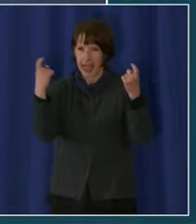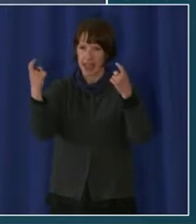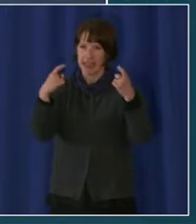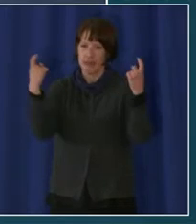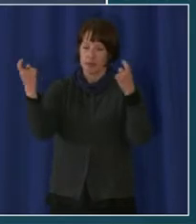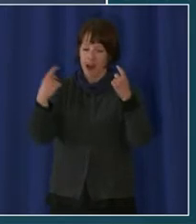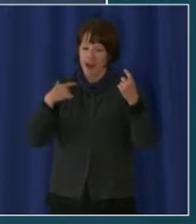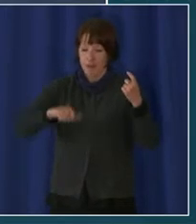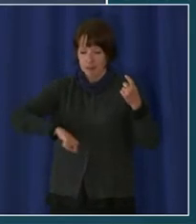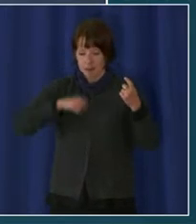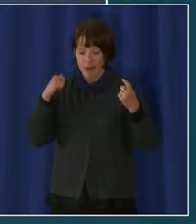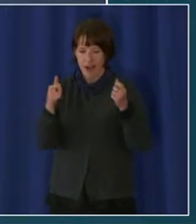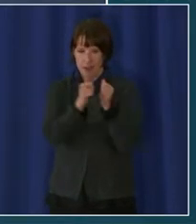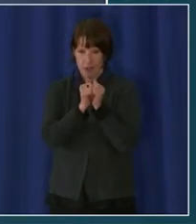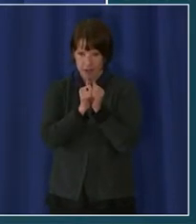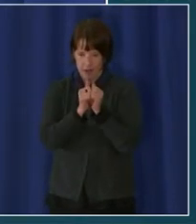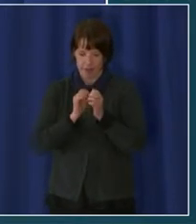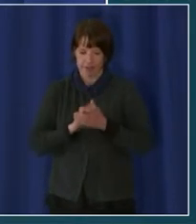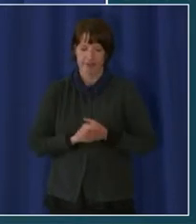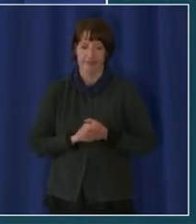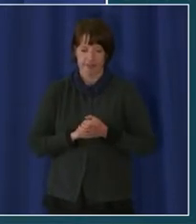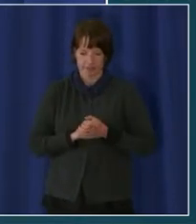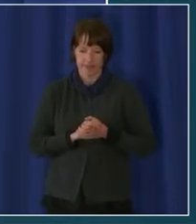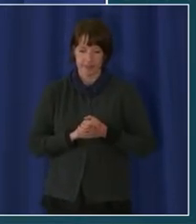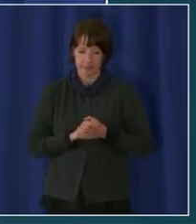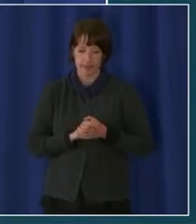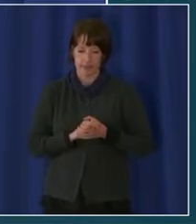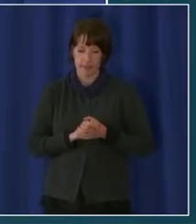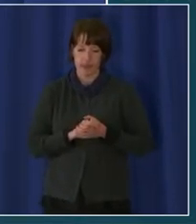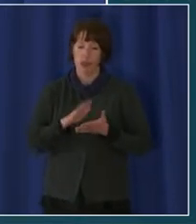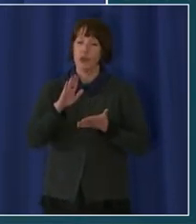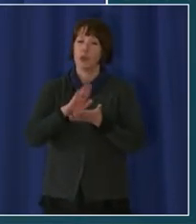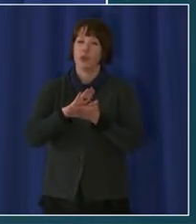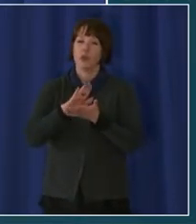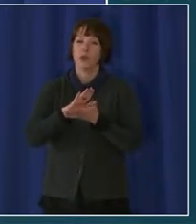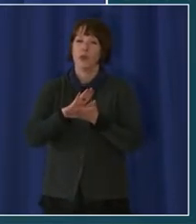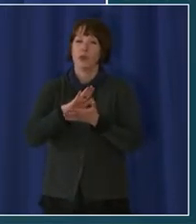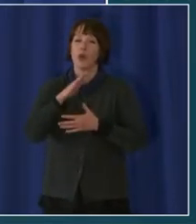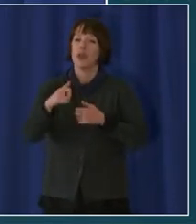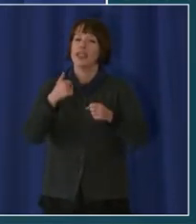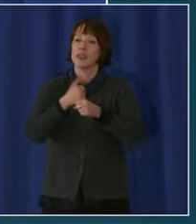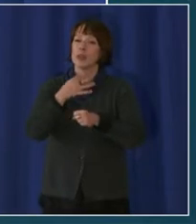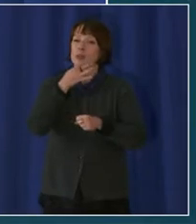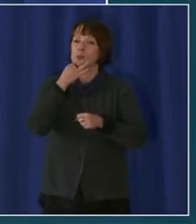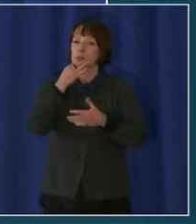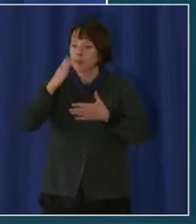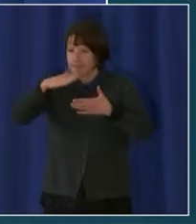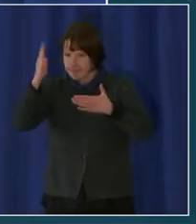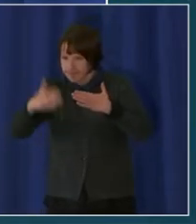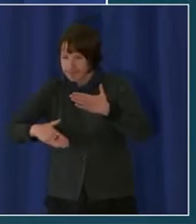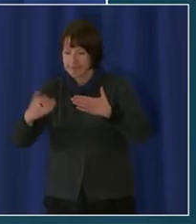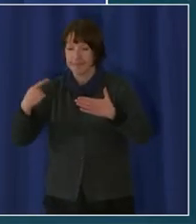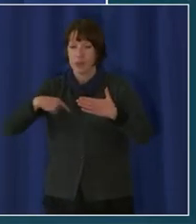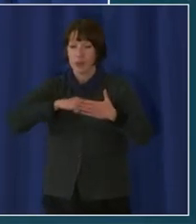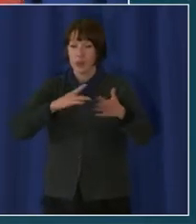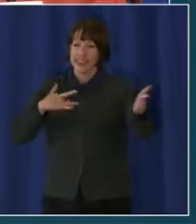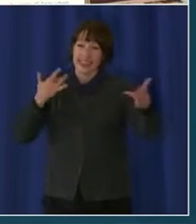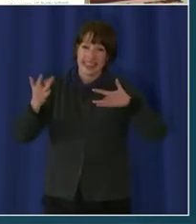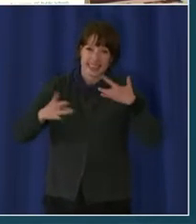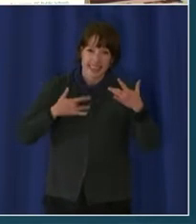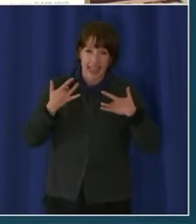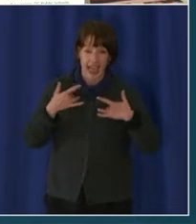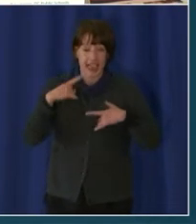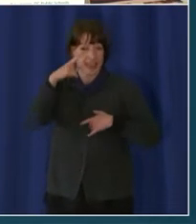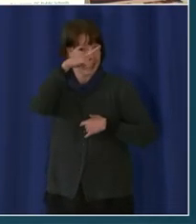and our community coming together. The school year is coming to an end, and we are excited